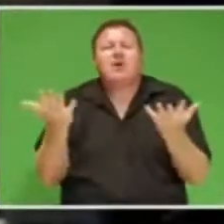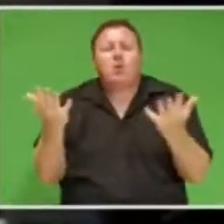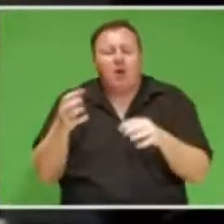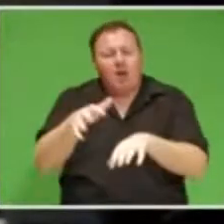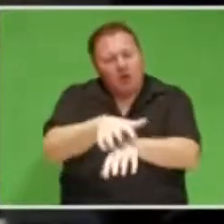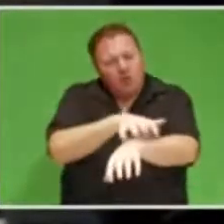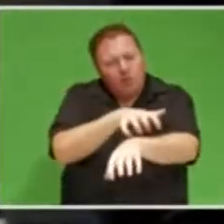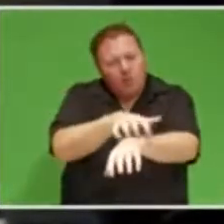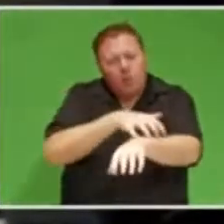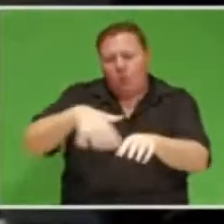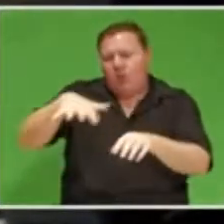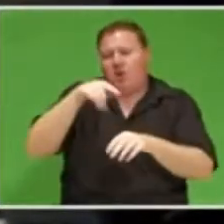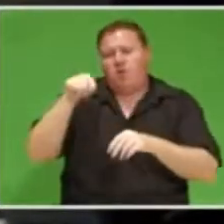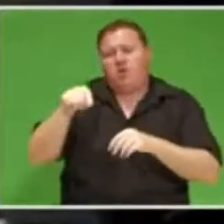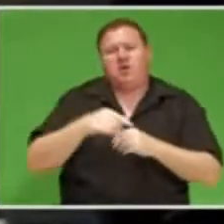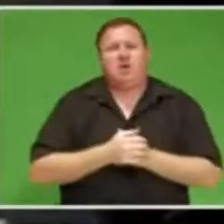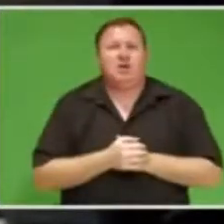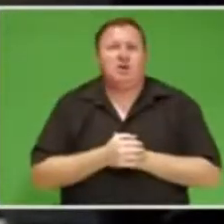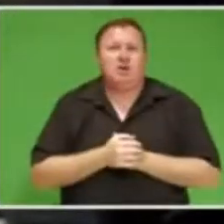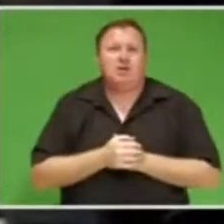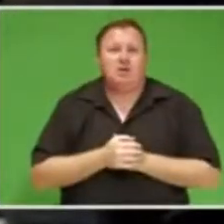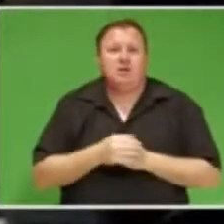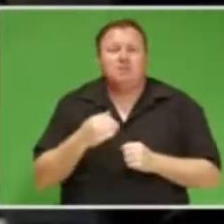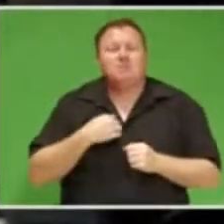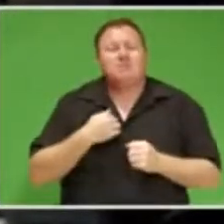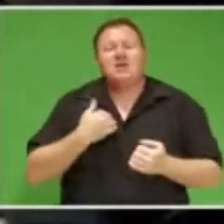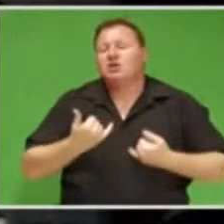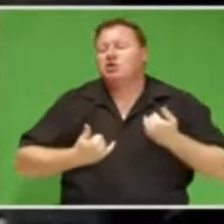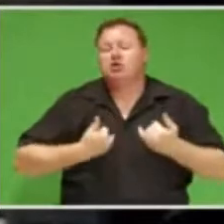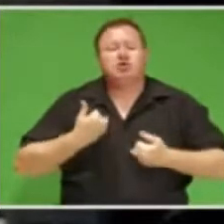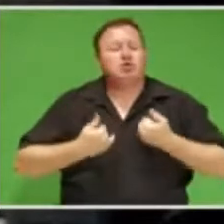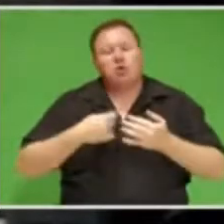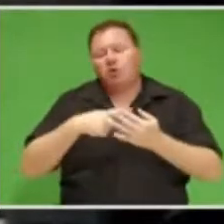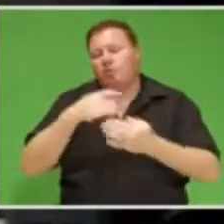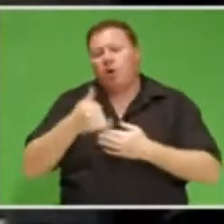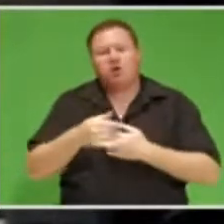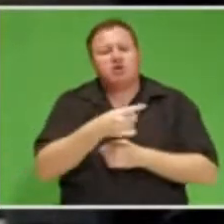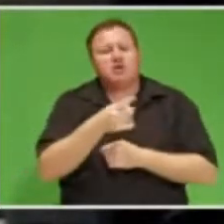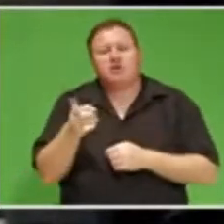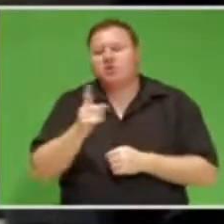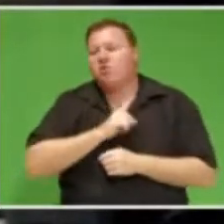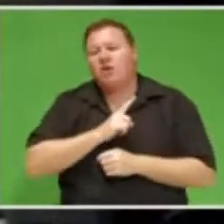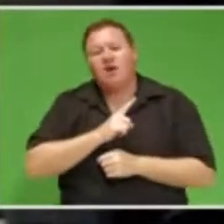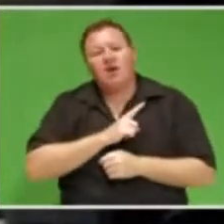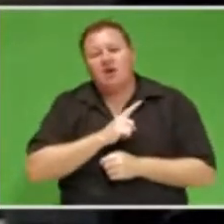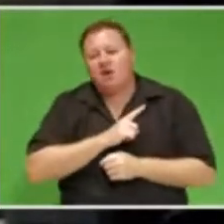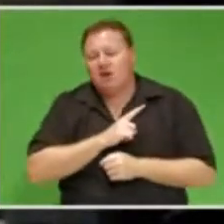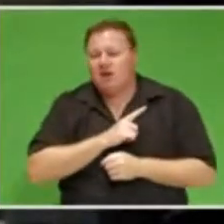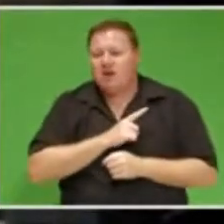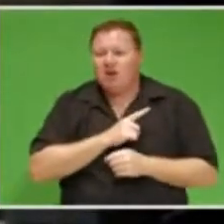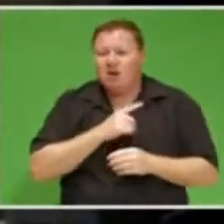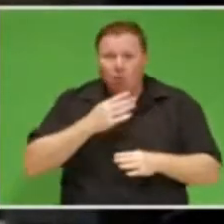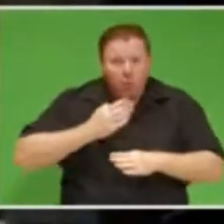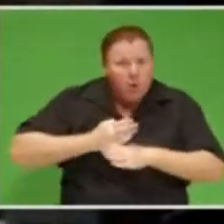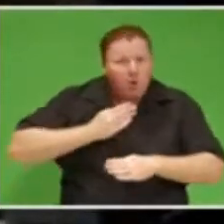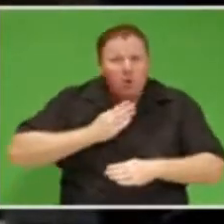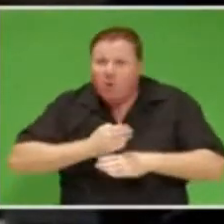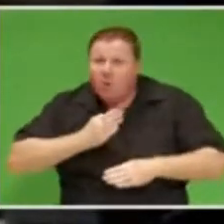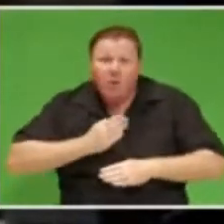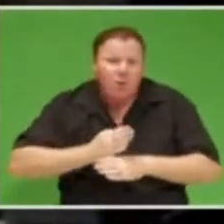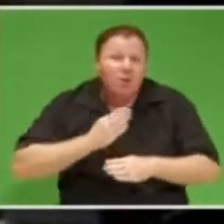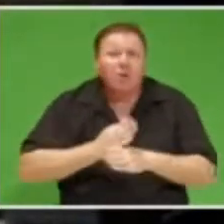And what I like with these projects is that as they are executed, the